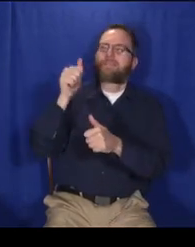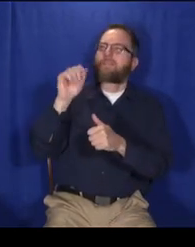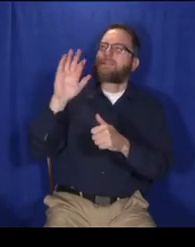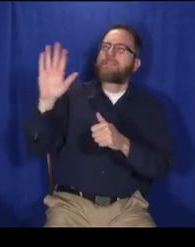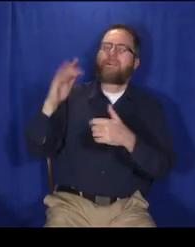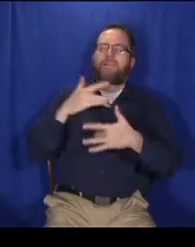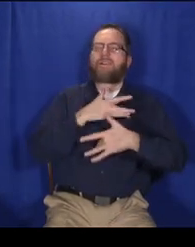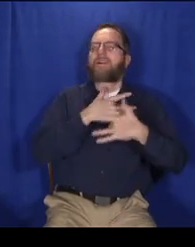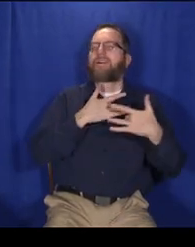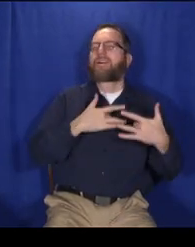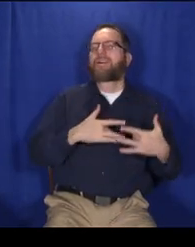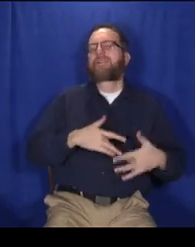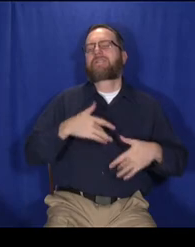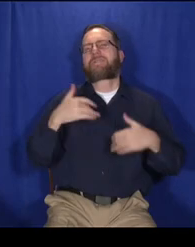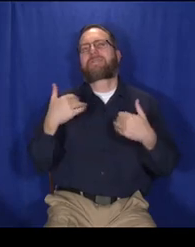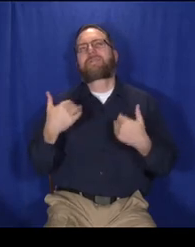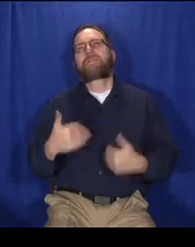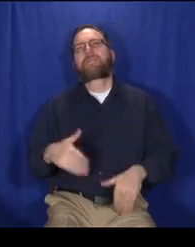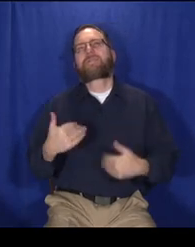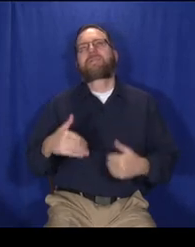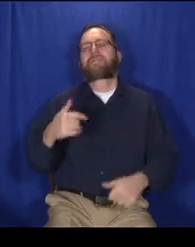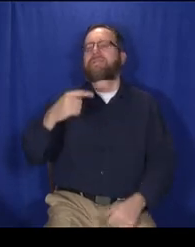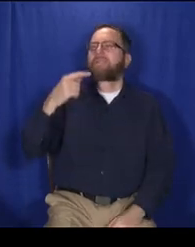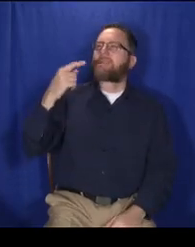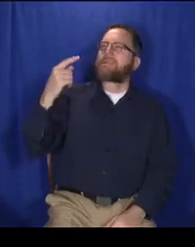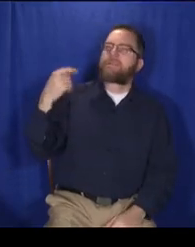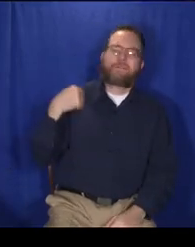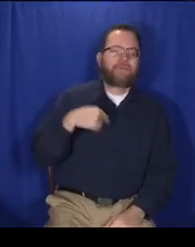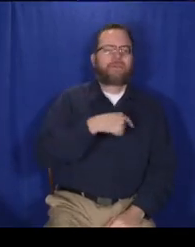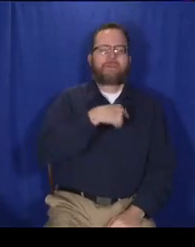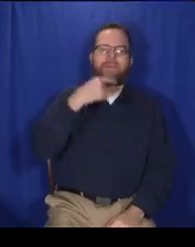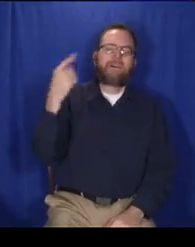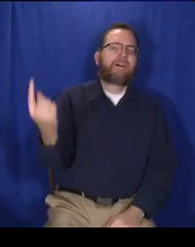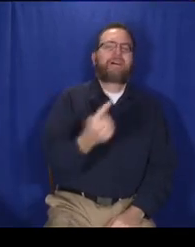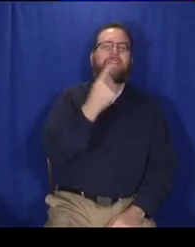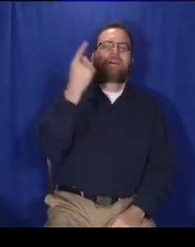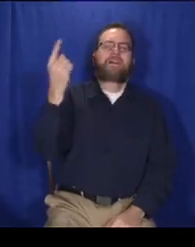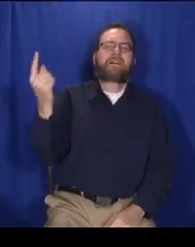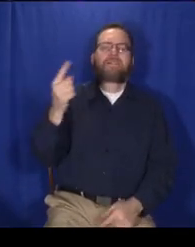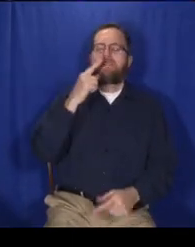you always will be lifted